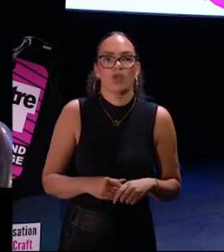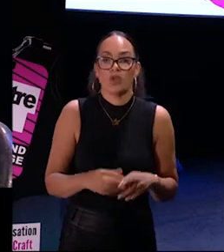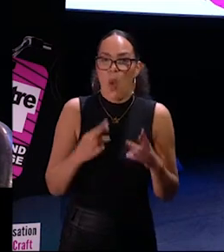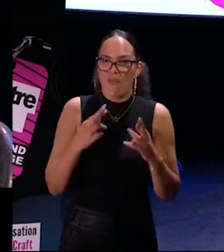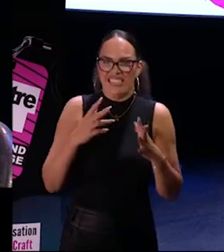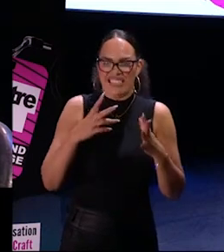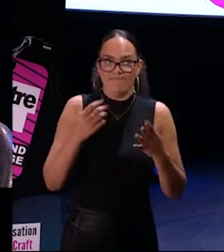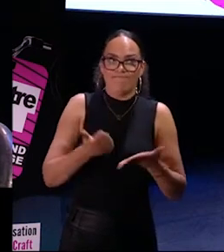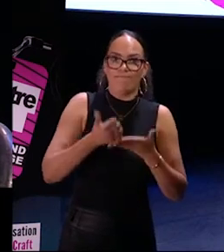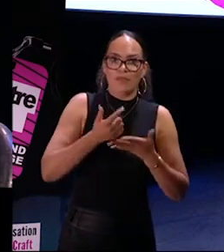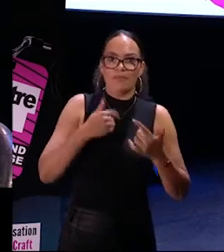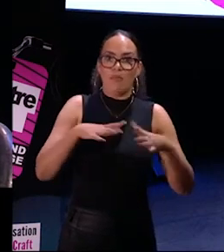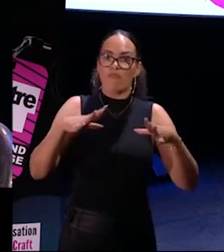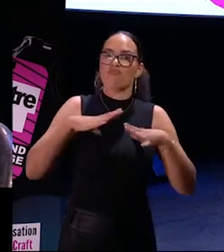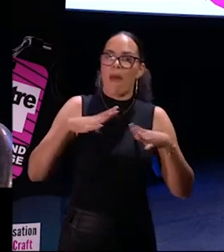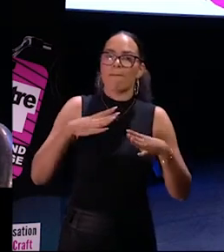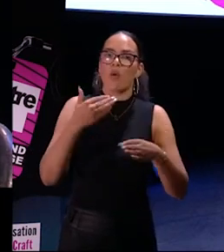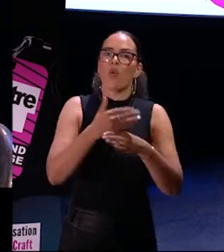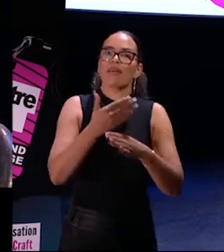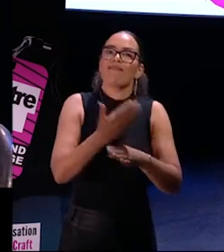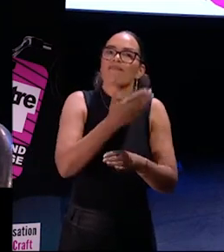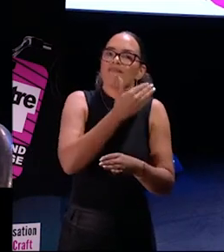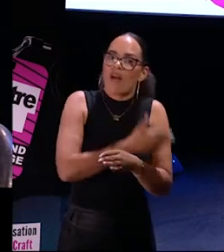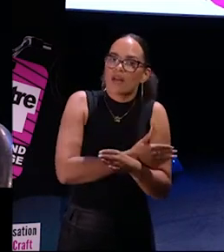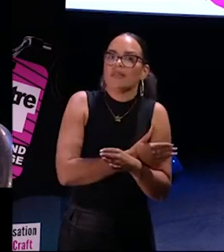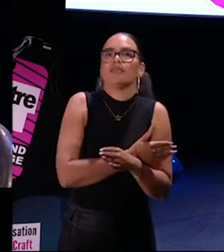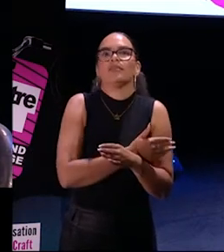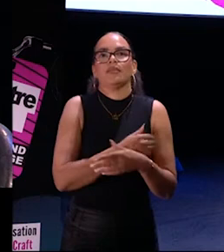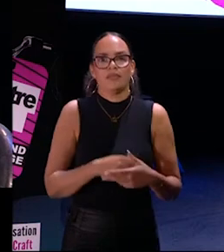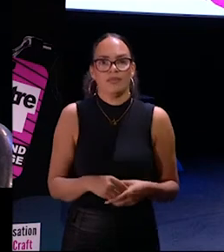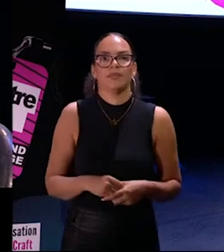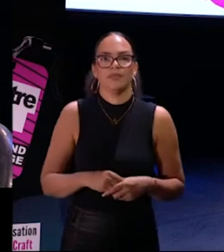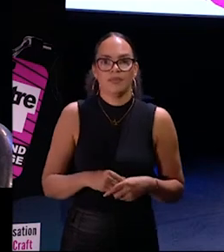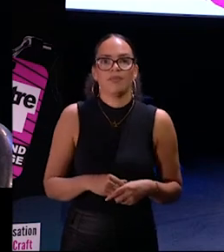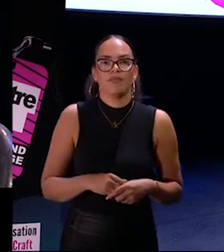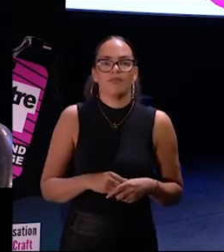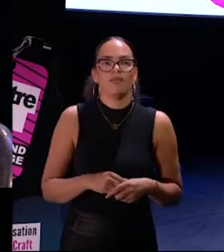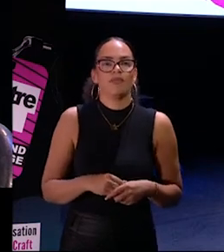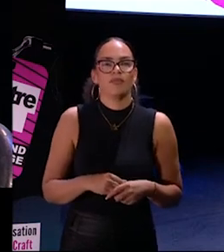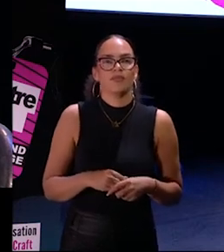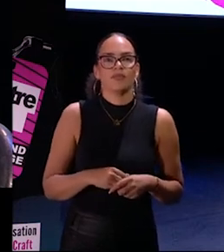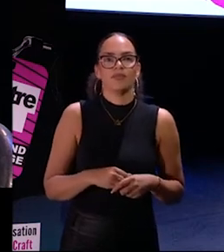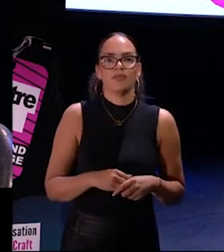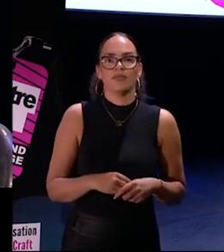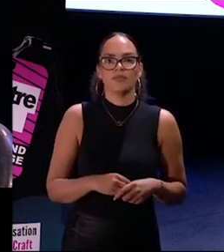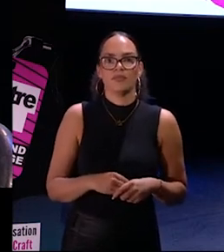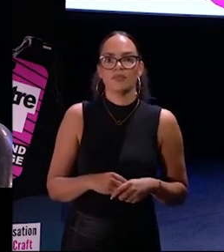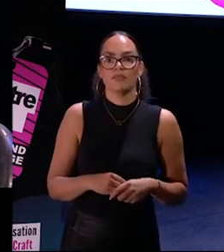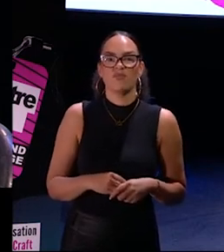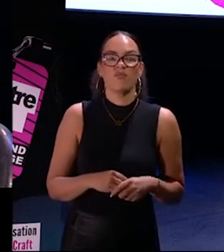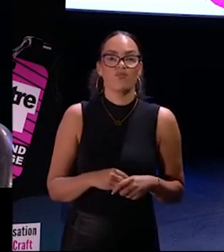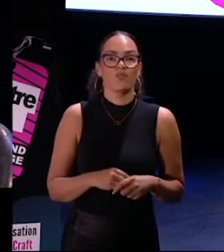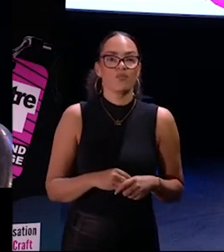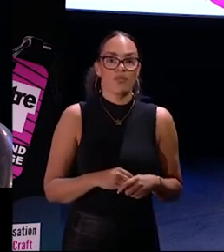prep and a lot of our work in advance. So that's ramping up again, the visualization. So those are kind